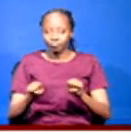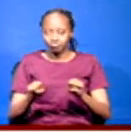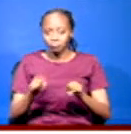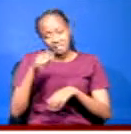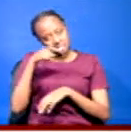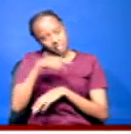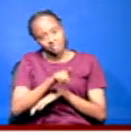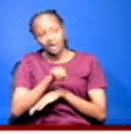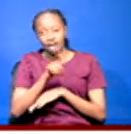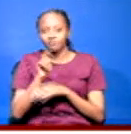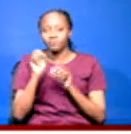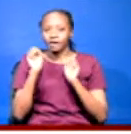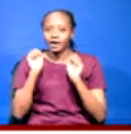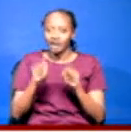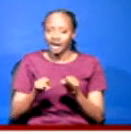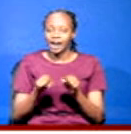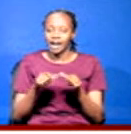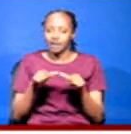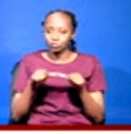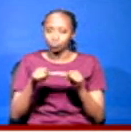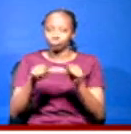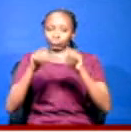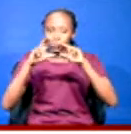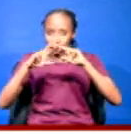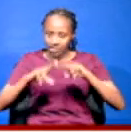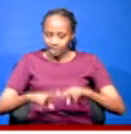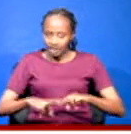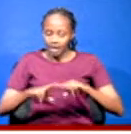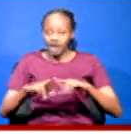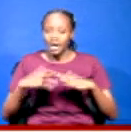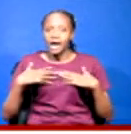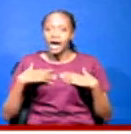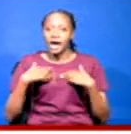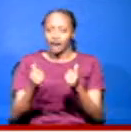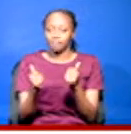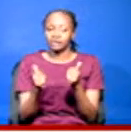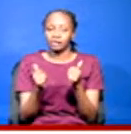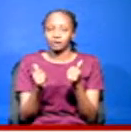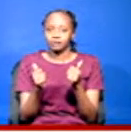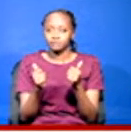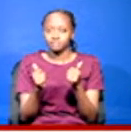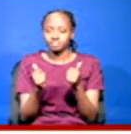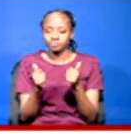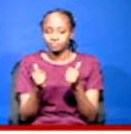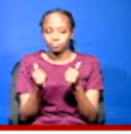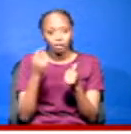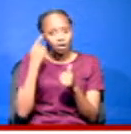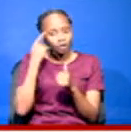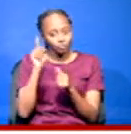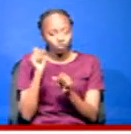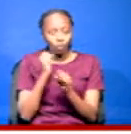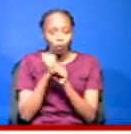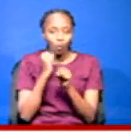will undoubtedly rely on the health of our workforce.